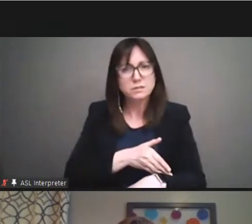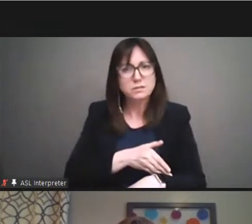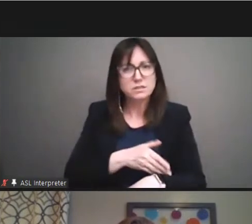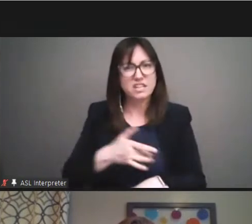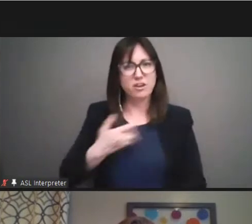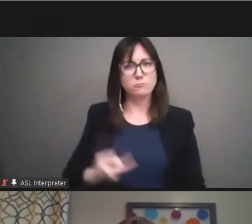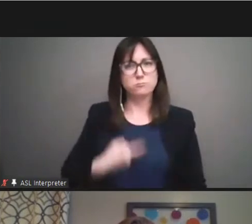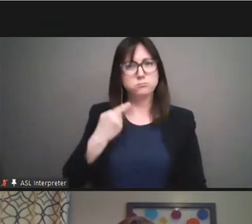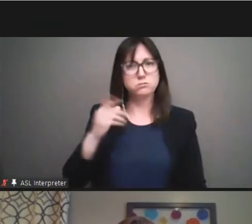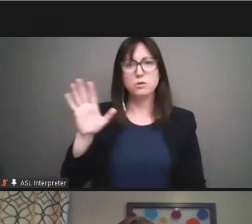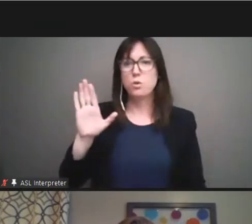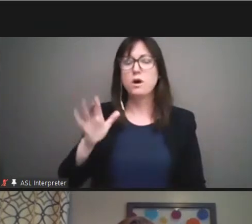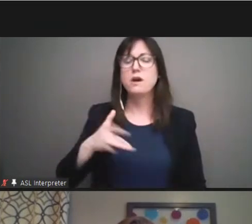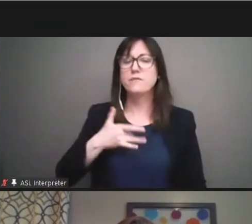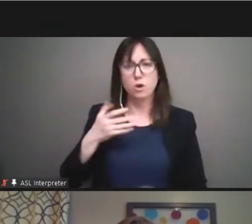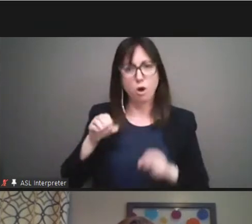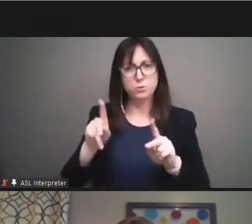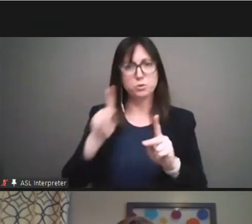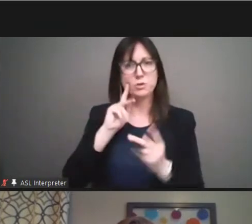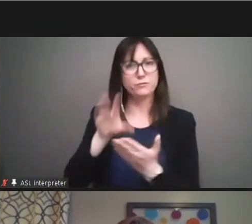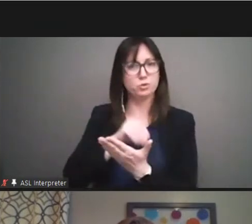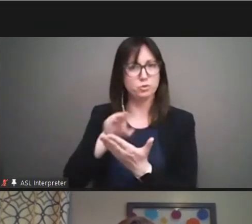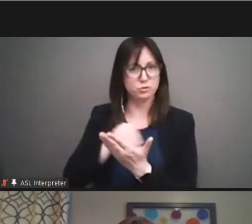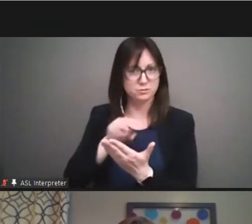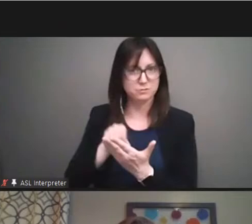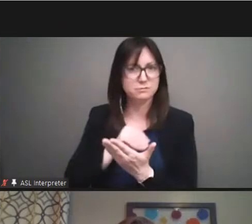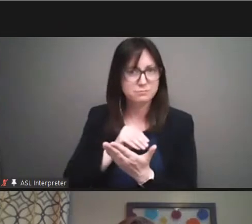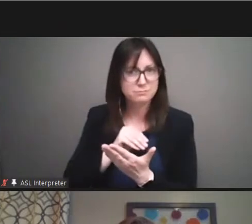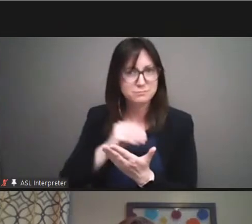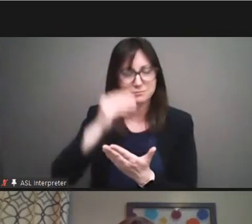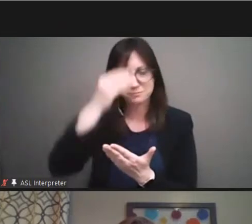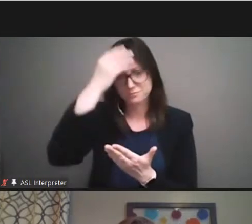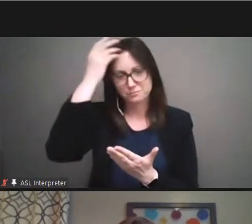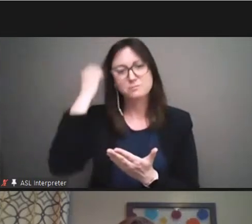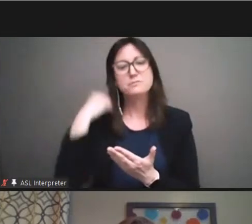us. I would always say to my,